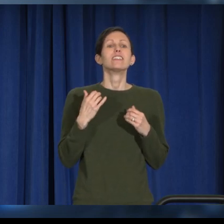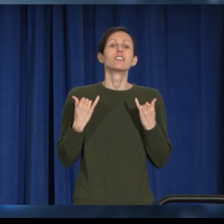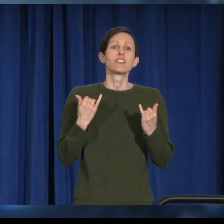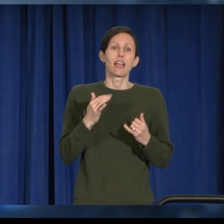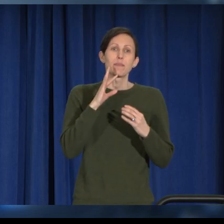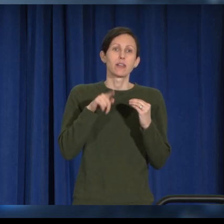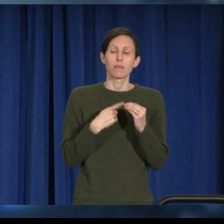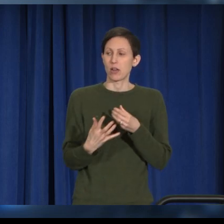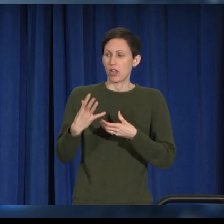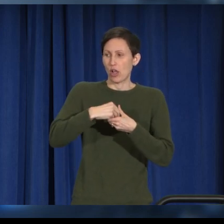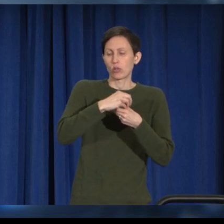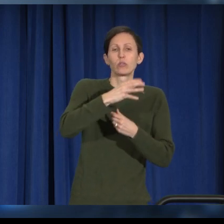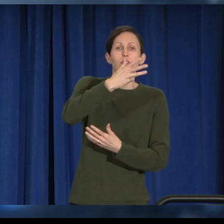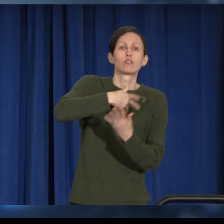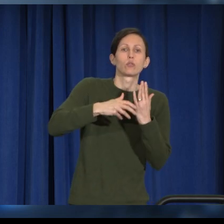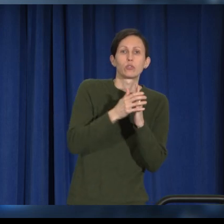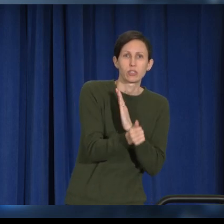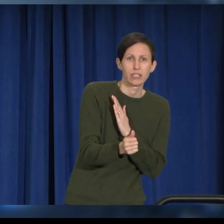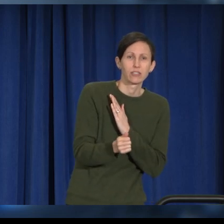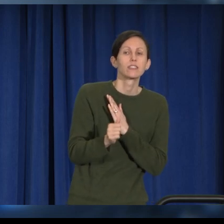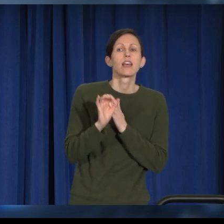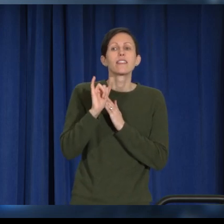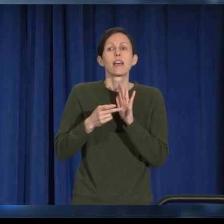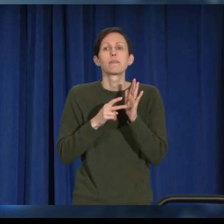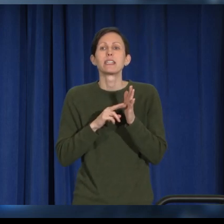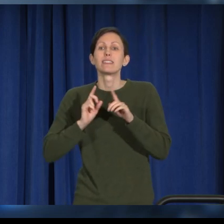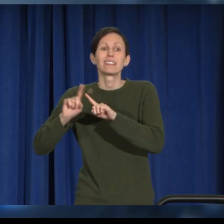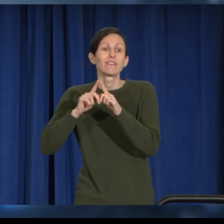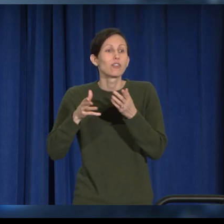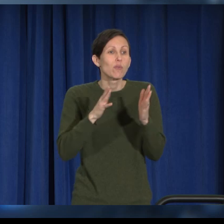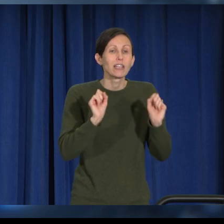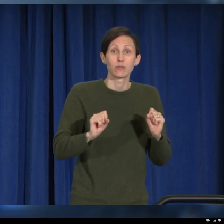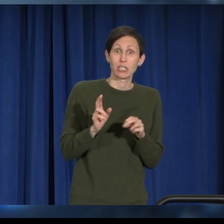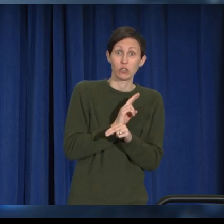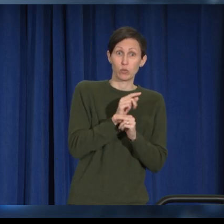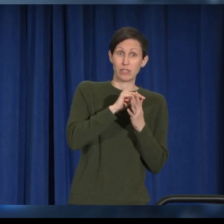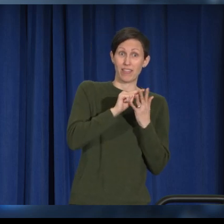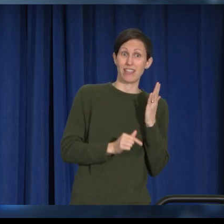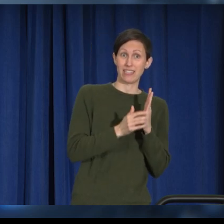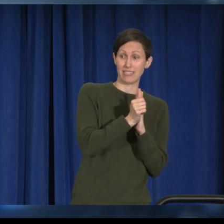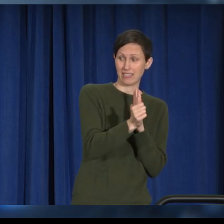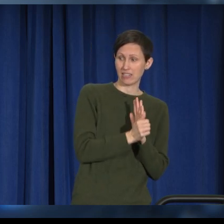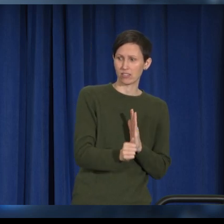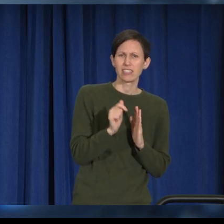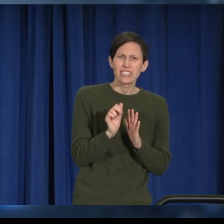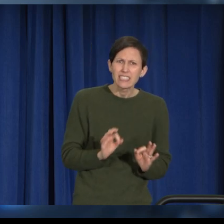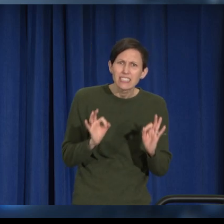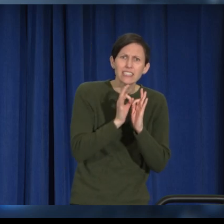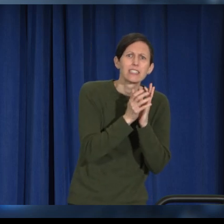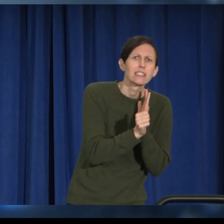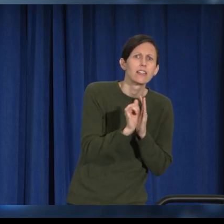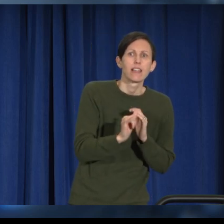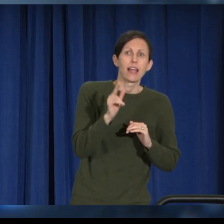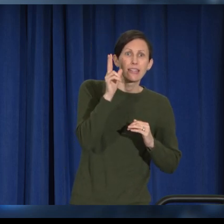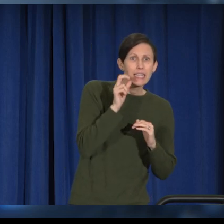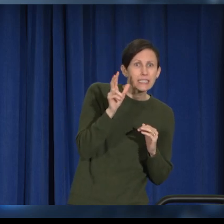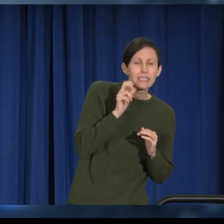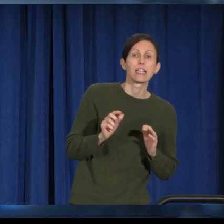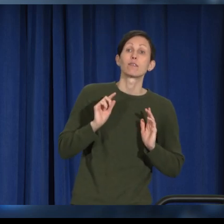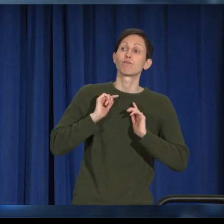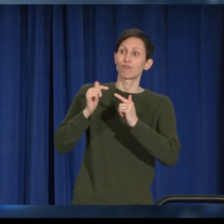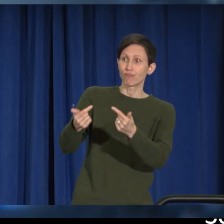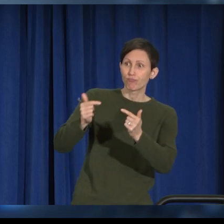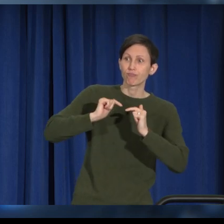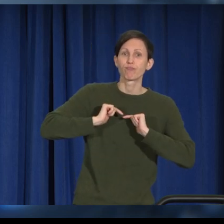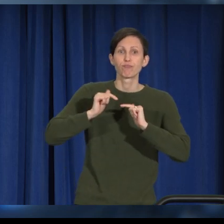inclusive social skills, I'm really just talking about the ways that we can use these skills, these essential skills like listening, taking turns,